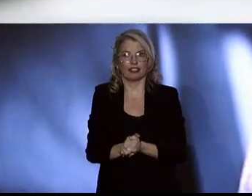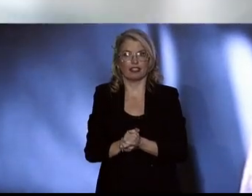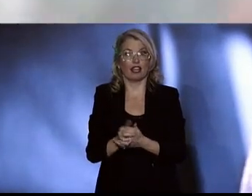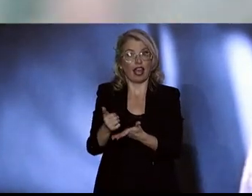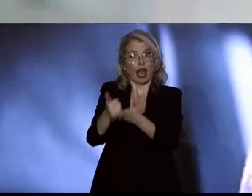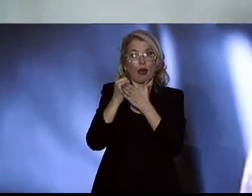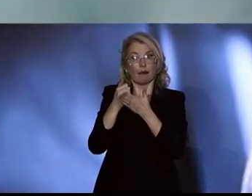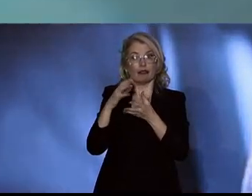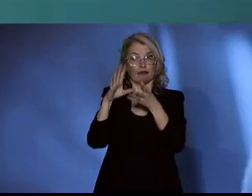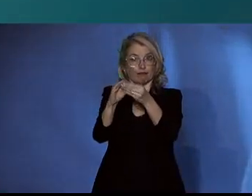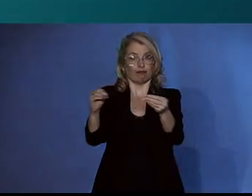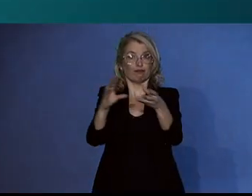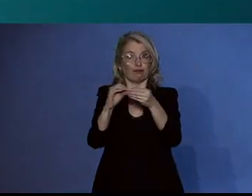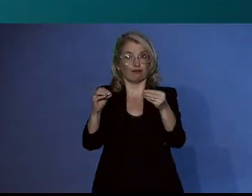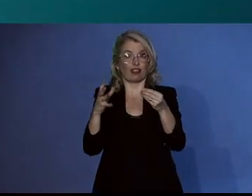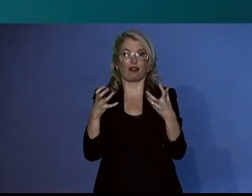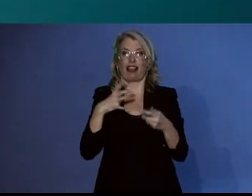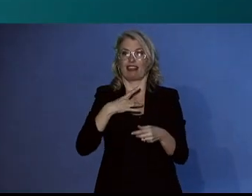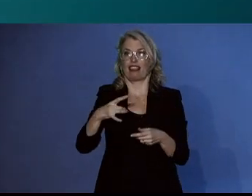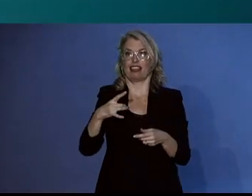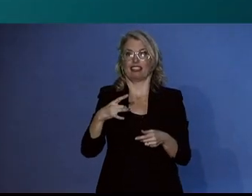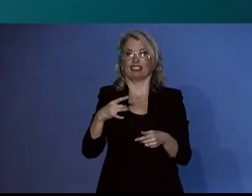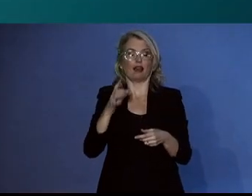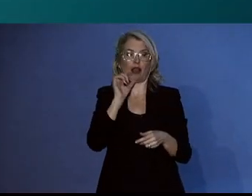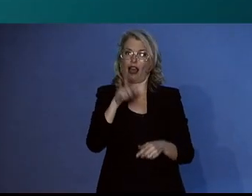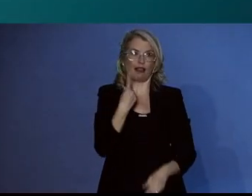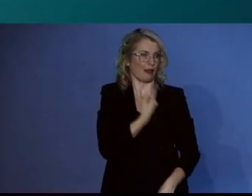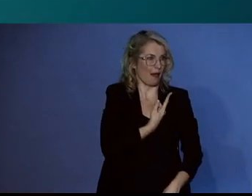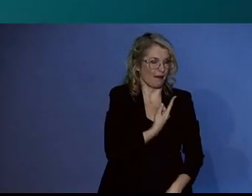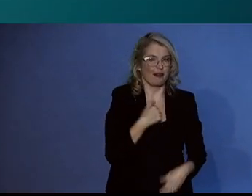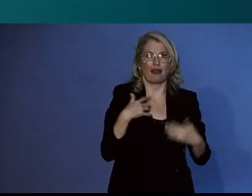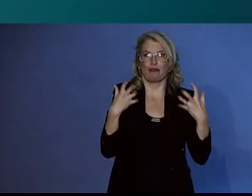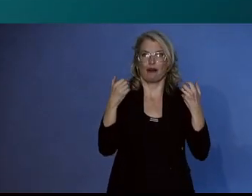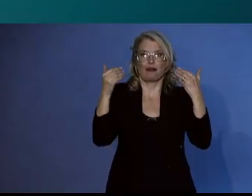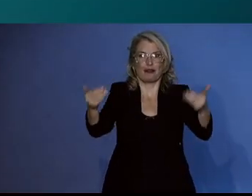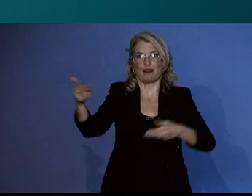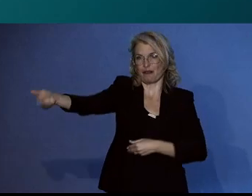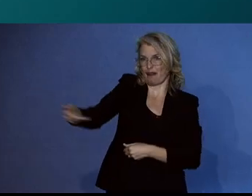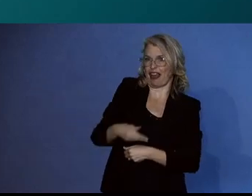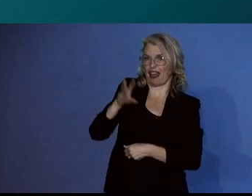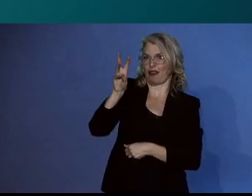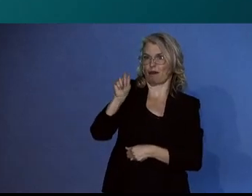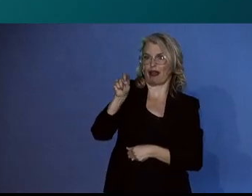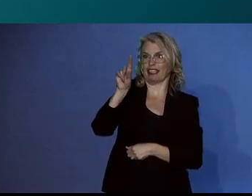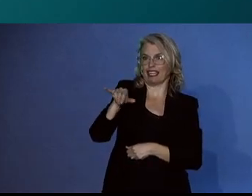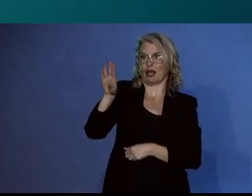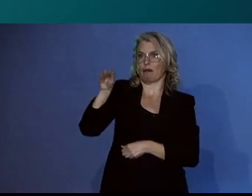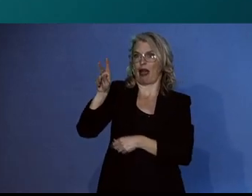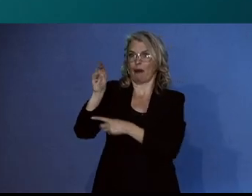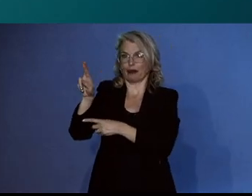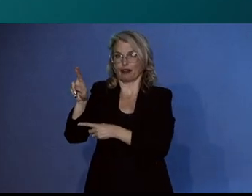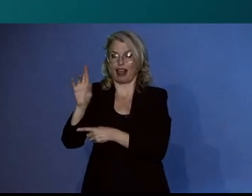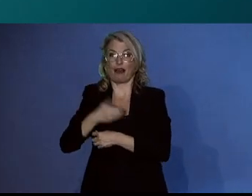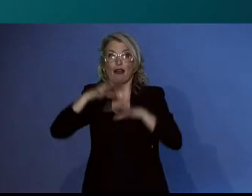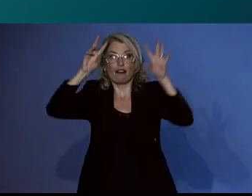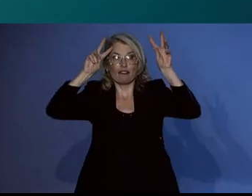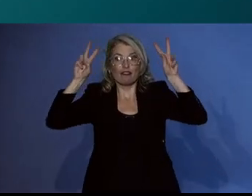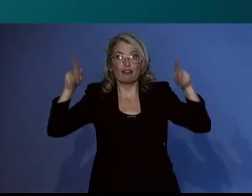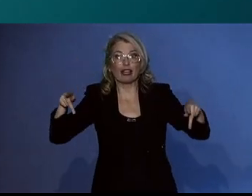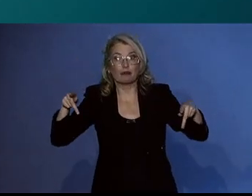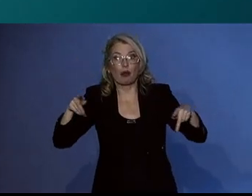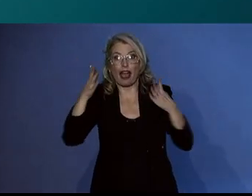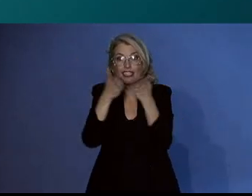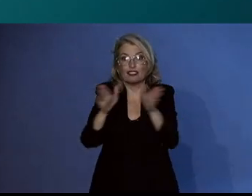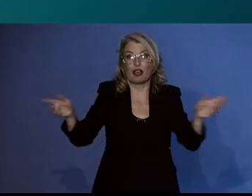To help me tell you about it, I'm not doing this alone. I'd like to welcome Wendy Bauer, the Vice President